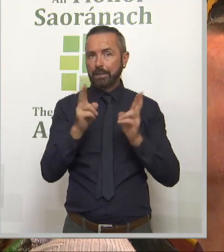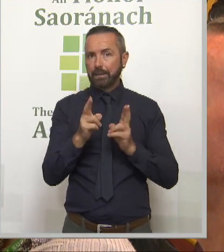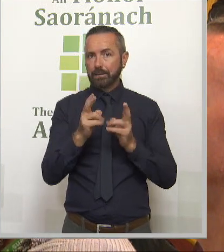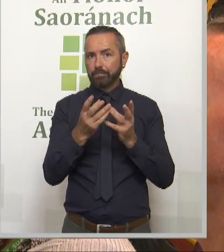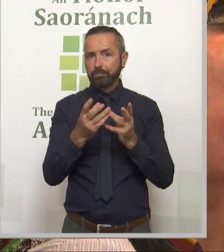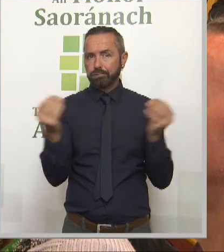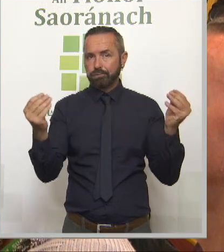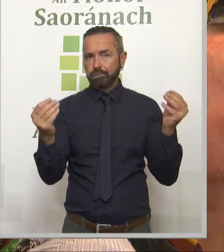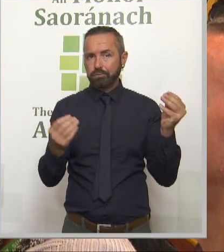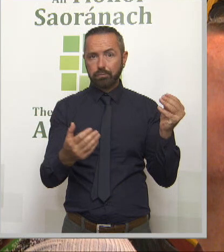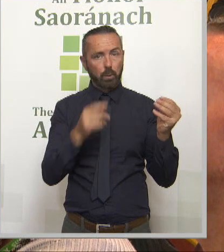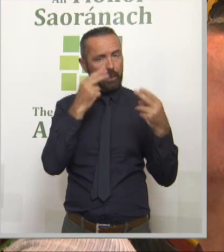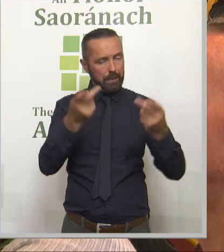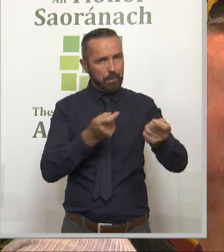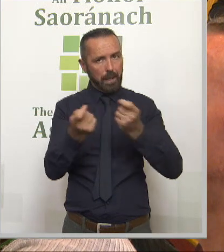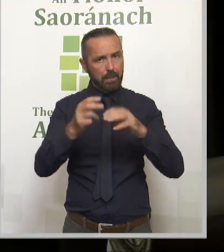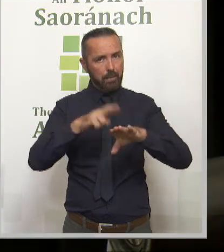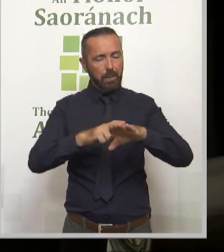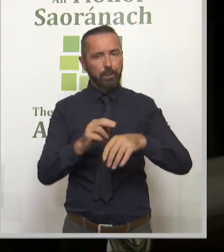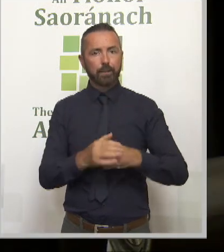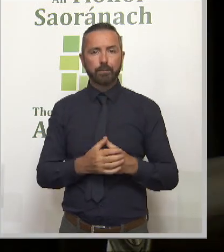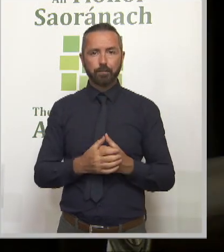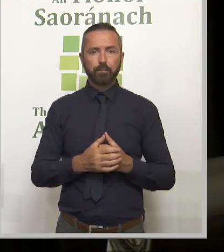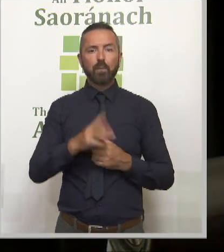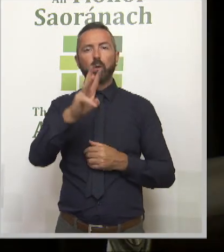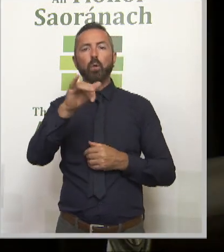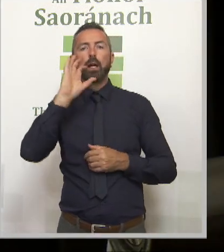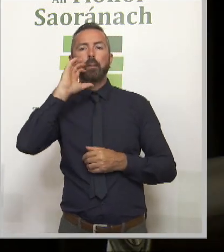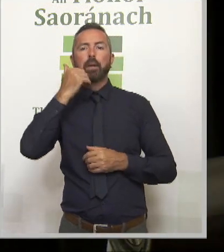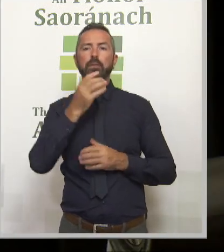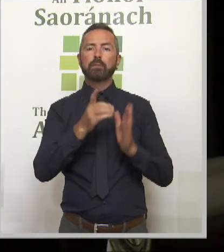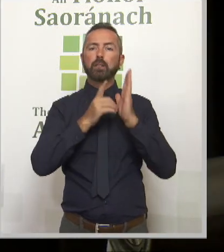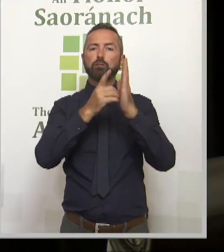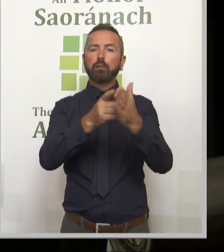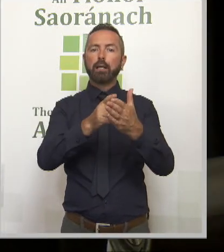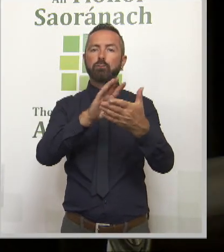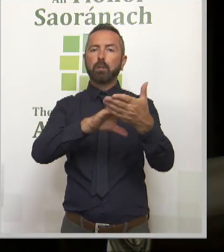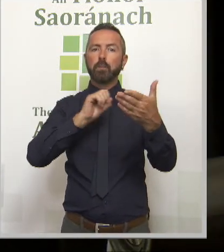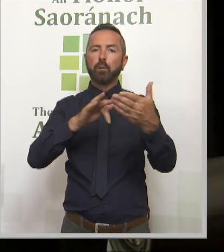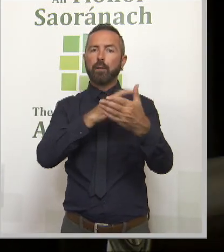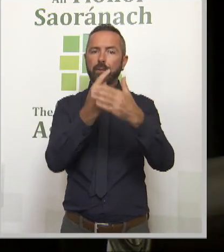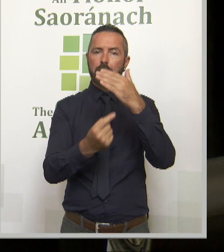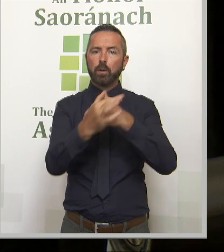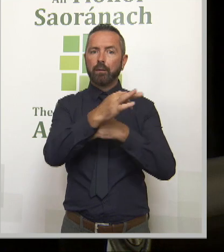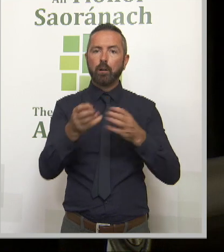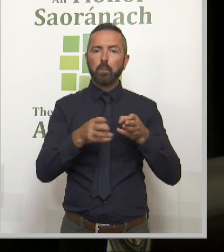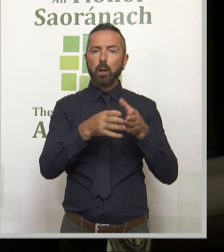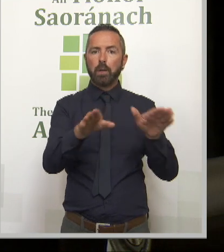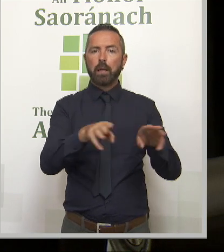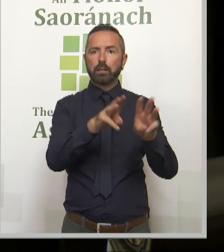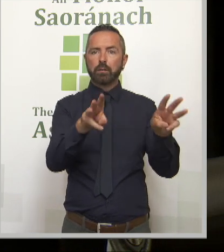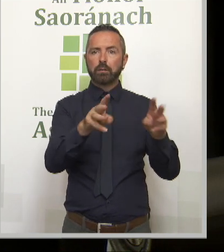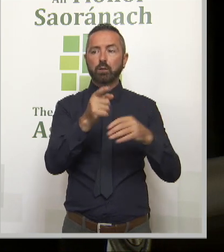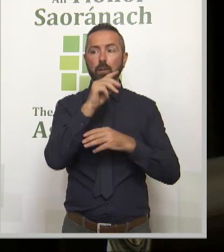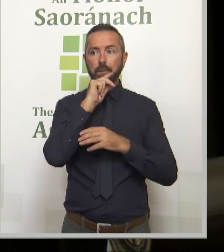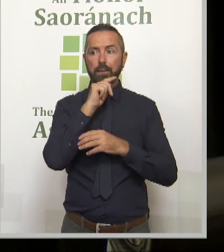that process is not managed. And this is due to the direct removal of individuals from the population. Okay, so